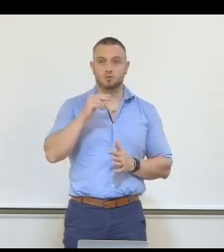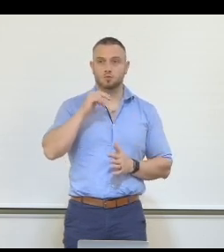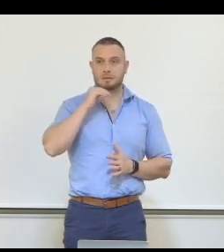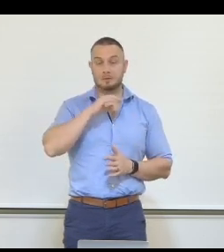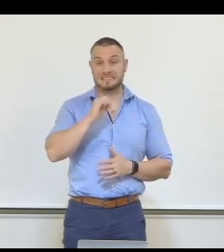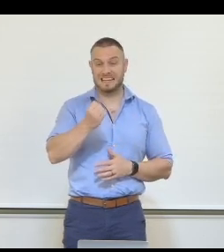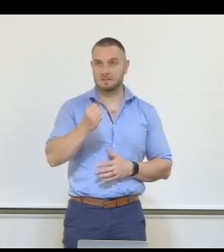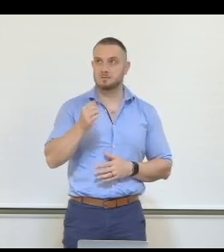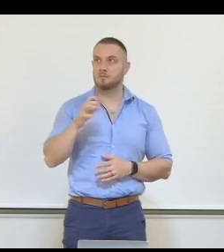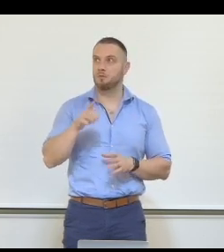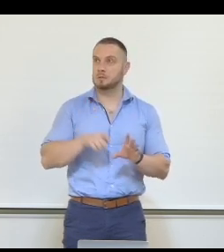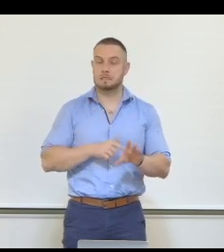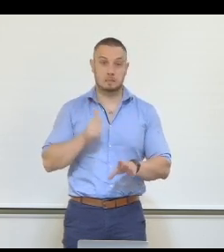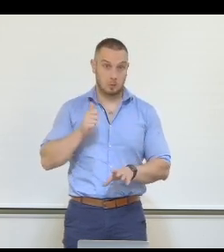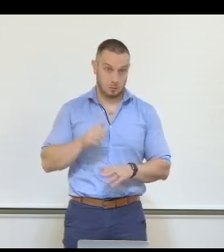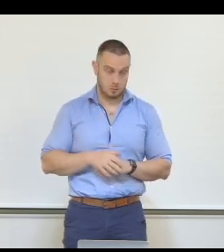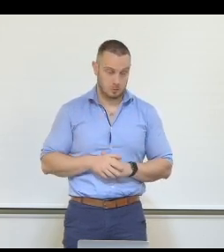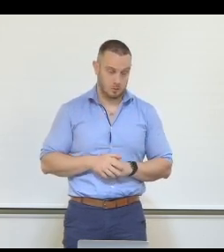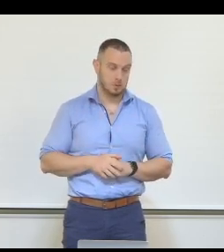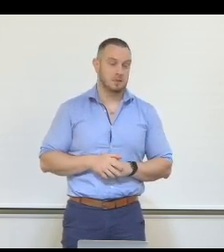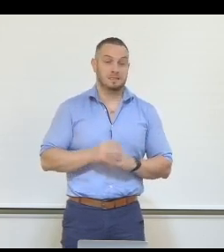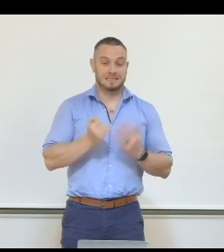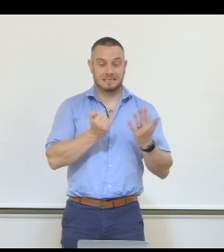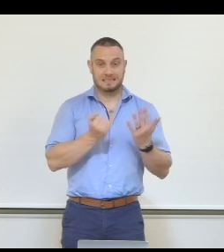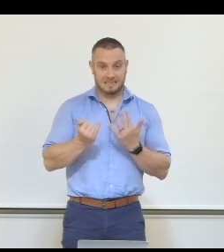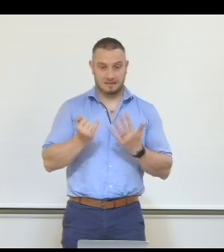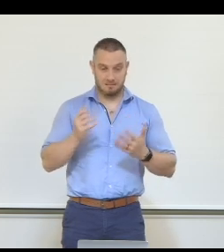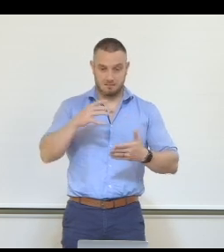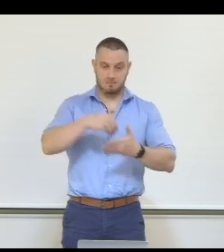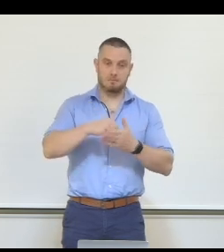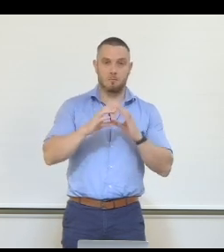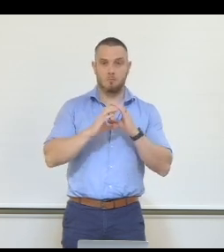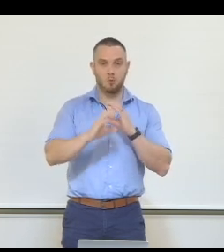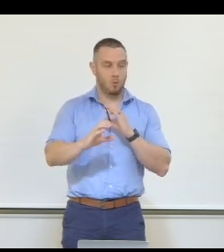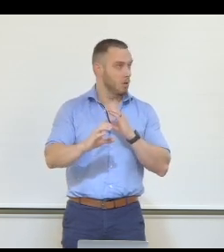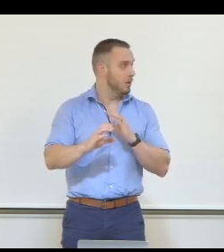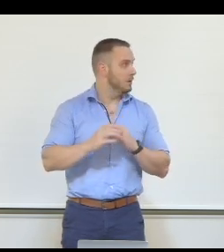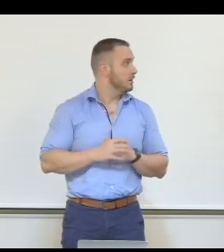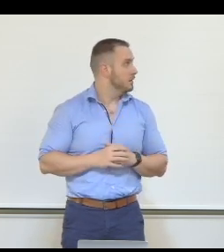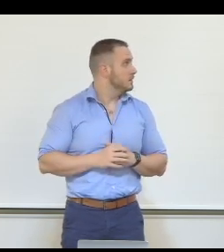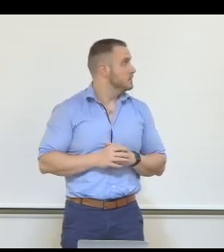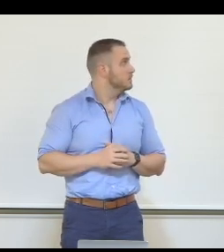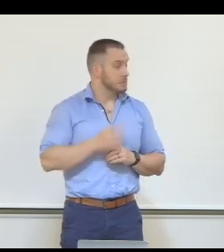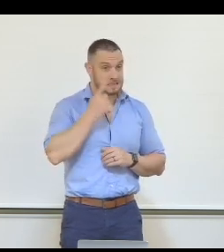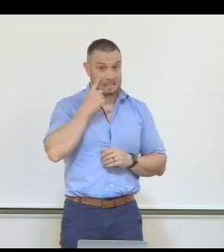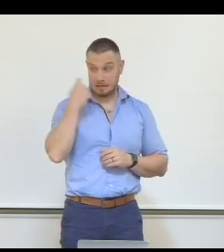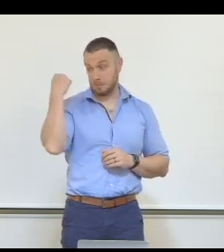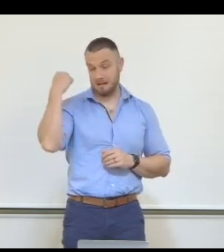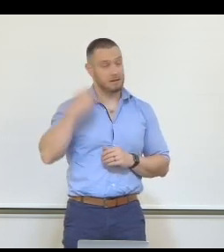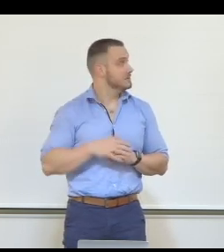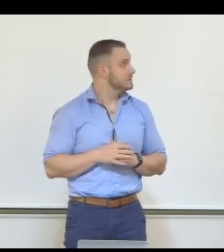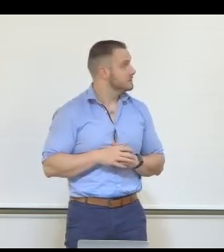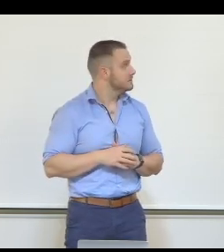years ago, more than 14 years ago, the 6 of us entered the module. And you can see behind us, so you can recognize